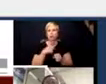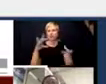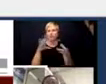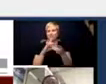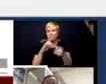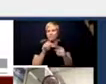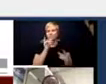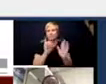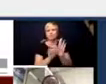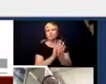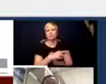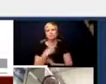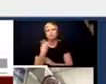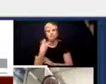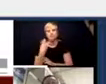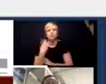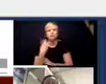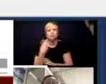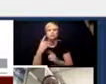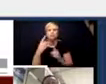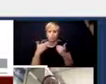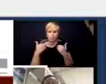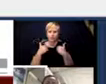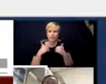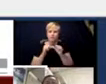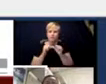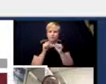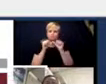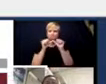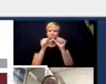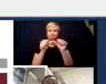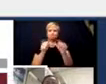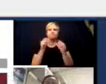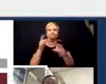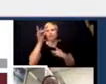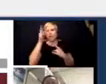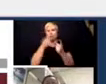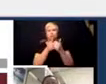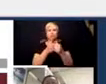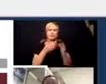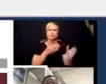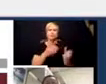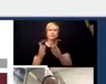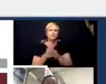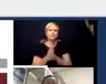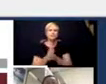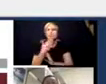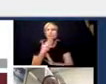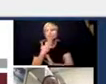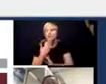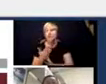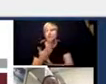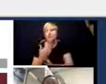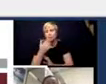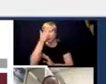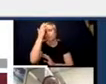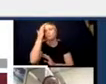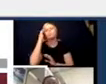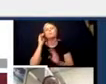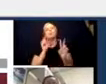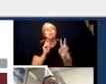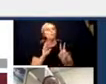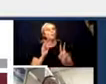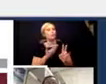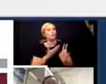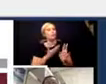in order to have a robust long-term contact tracing plan. So thank you for that overview. I'm looking forward to our dialogue today.